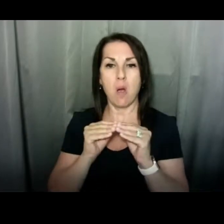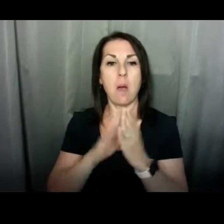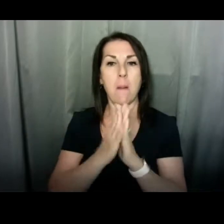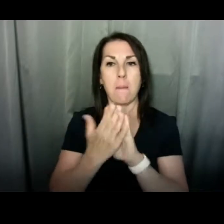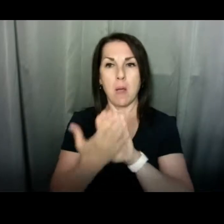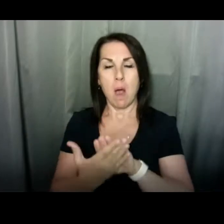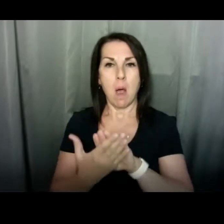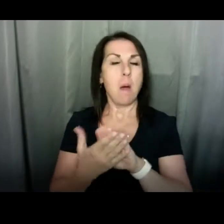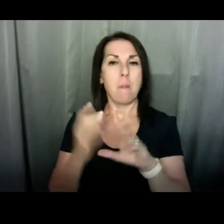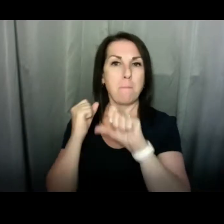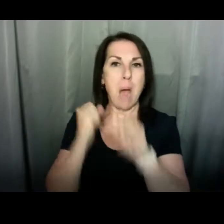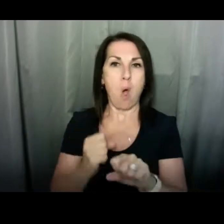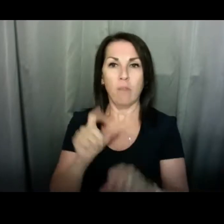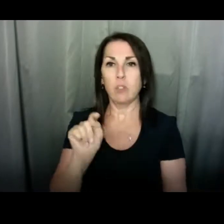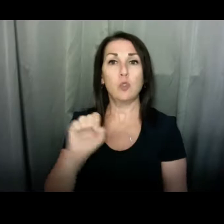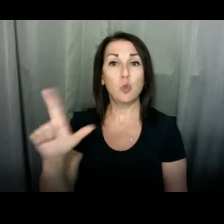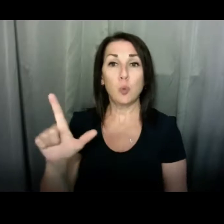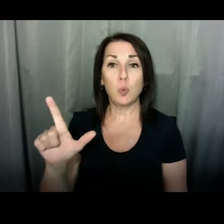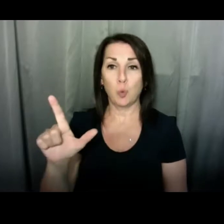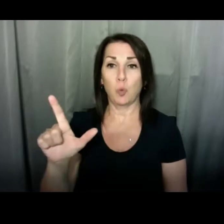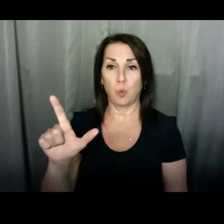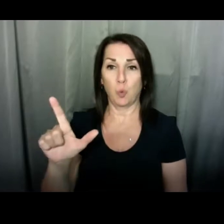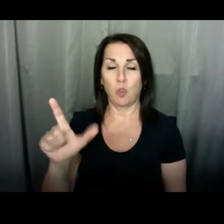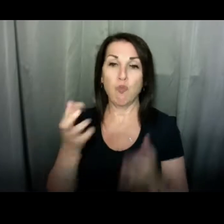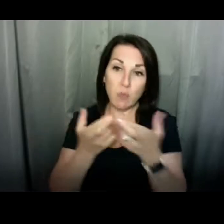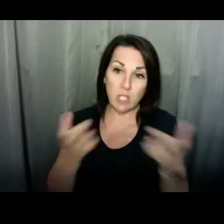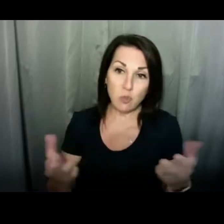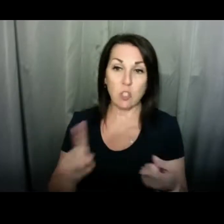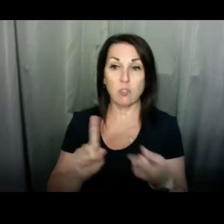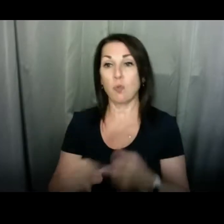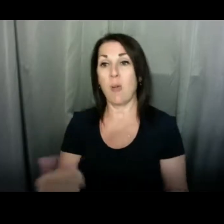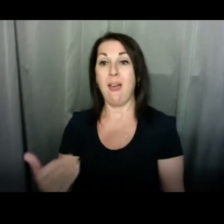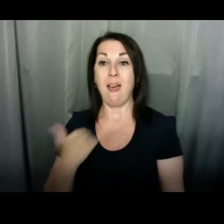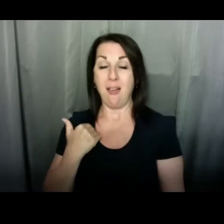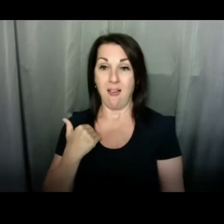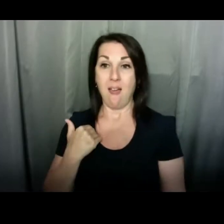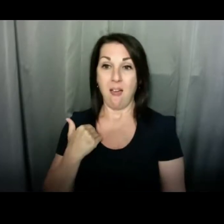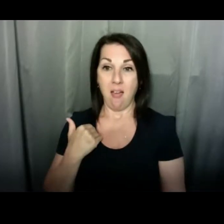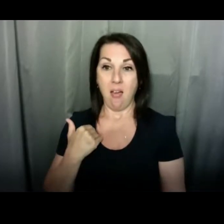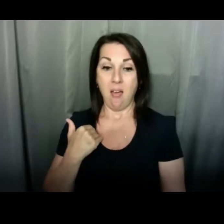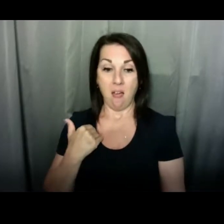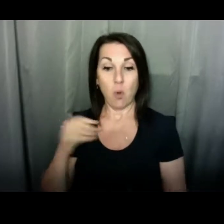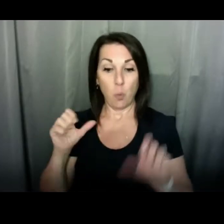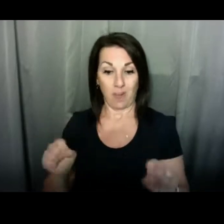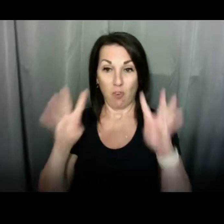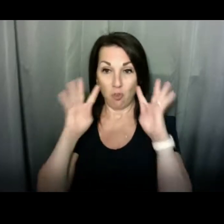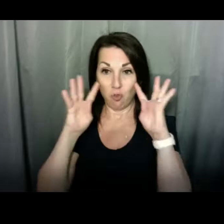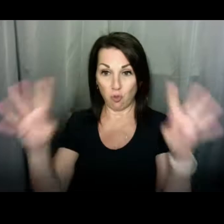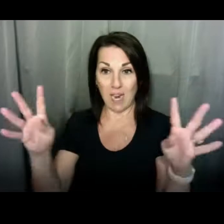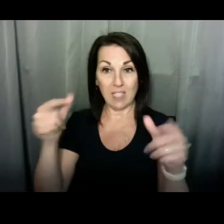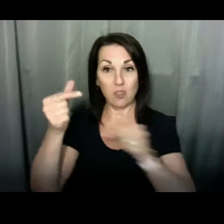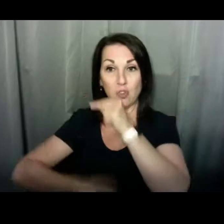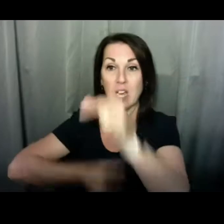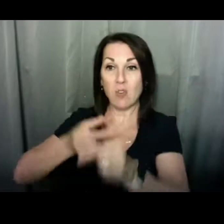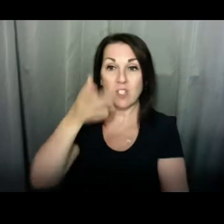powerful tool, resource to have, which can create generations in the future that are better